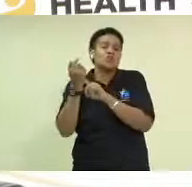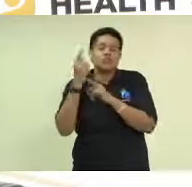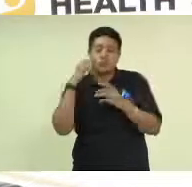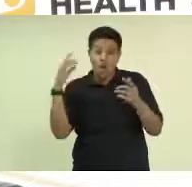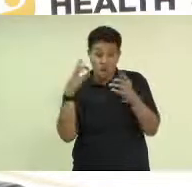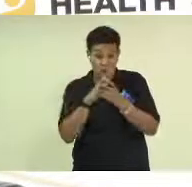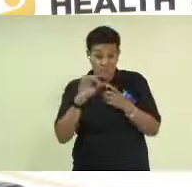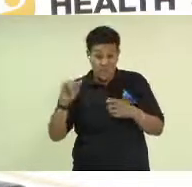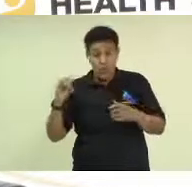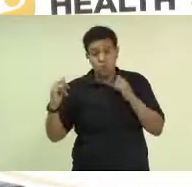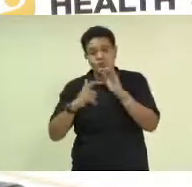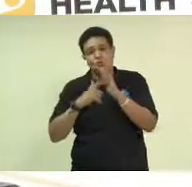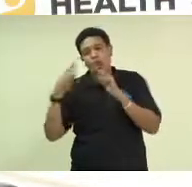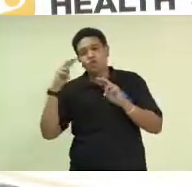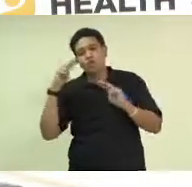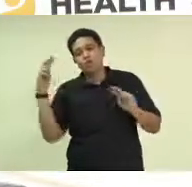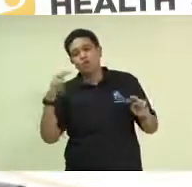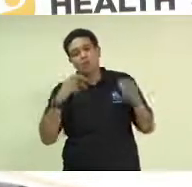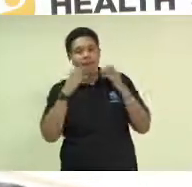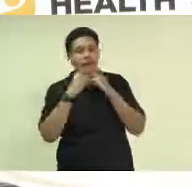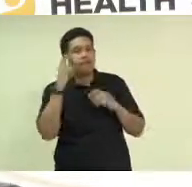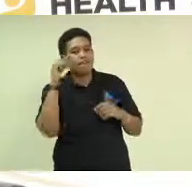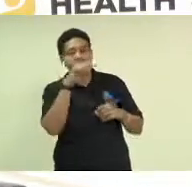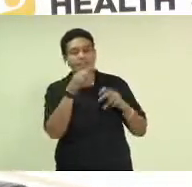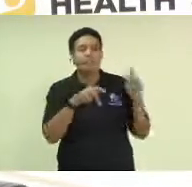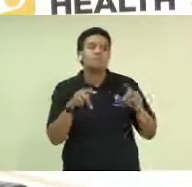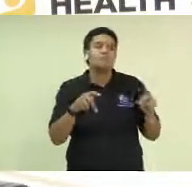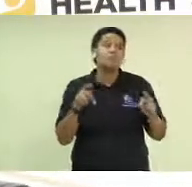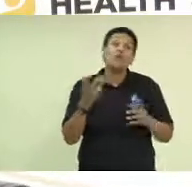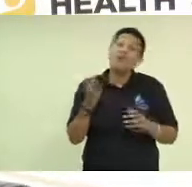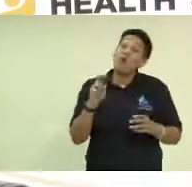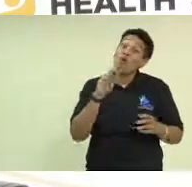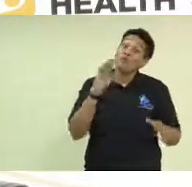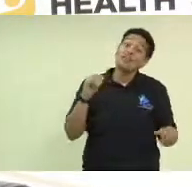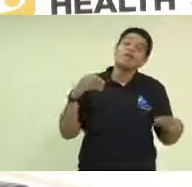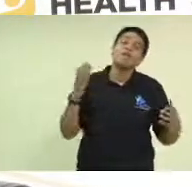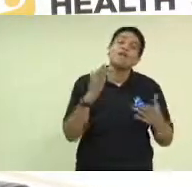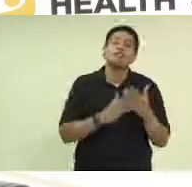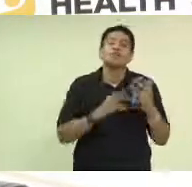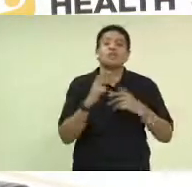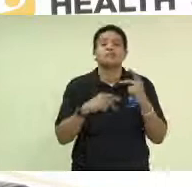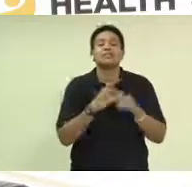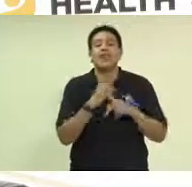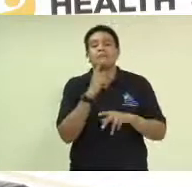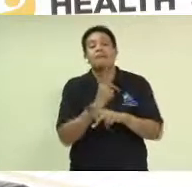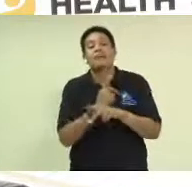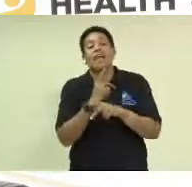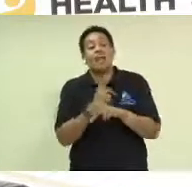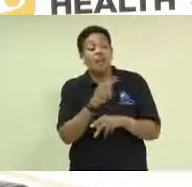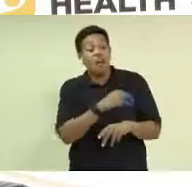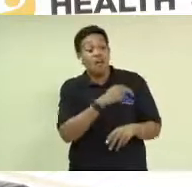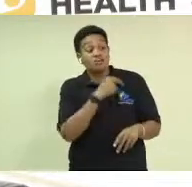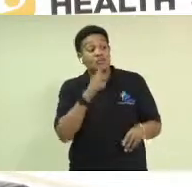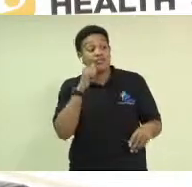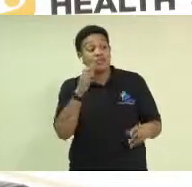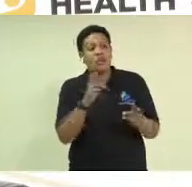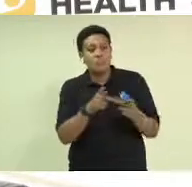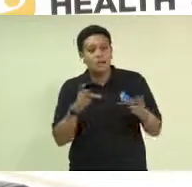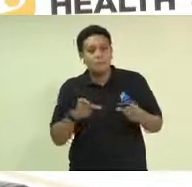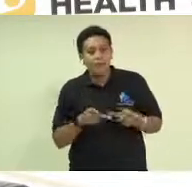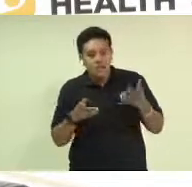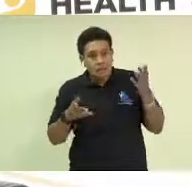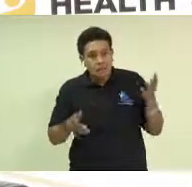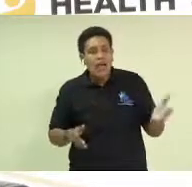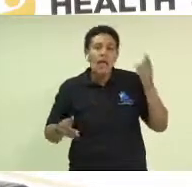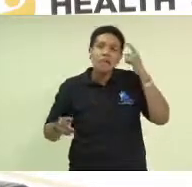accompanies that, which requires you to look after these individuals or at least provide some sort of care. The hospital is not a place